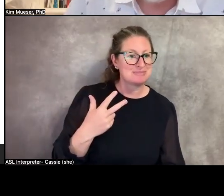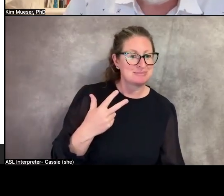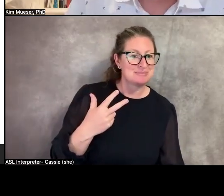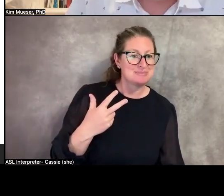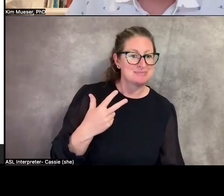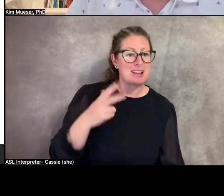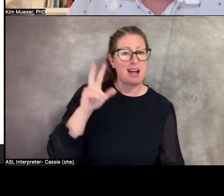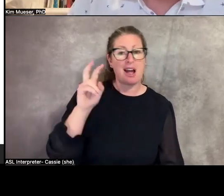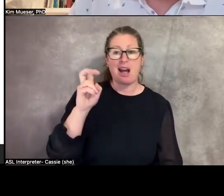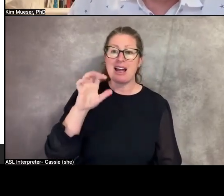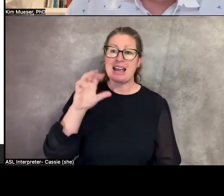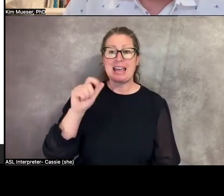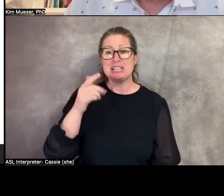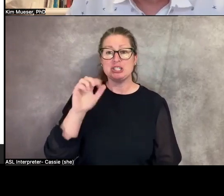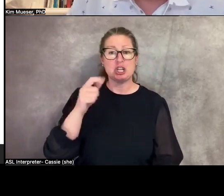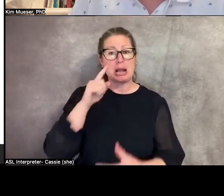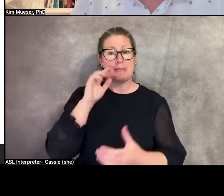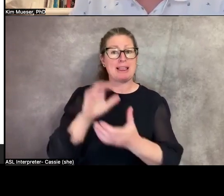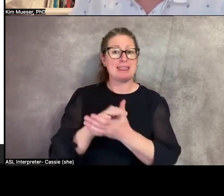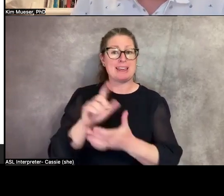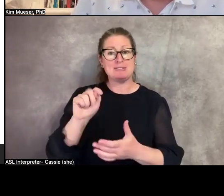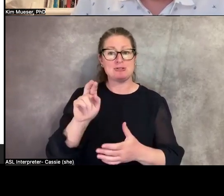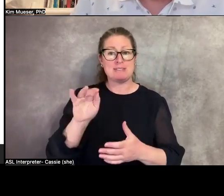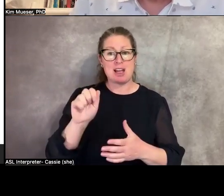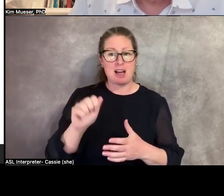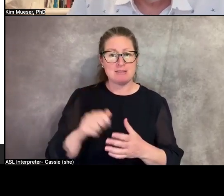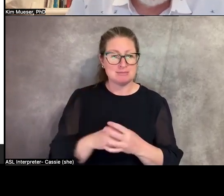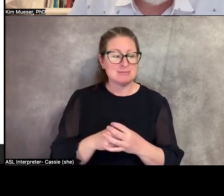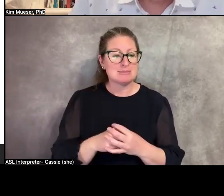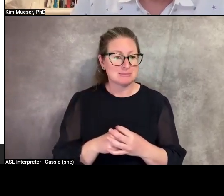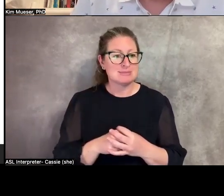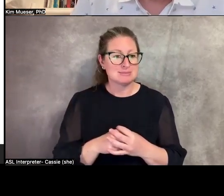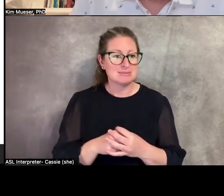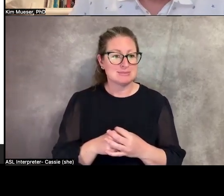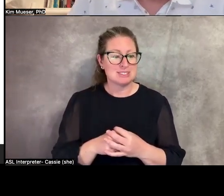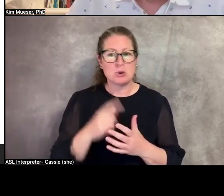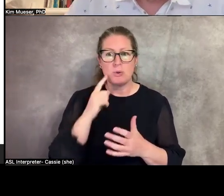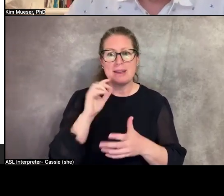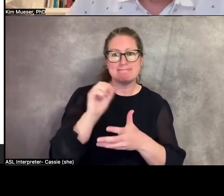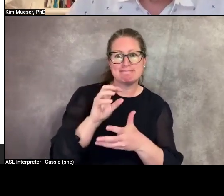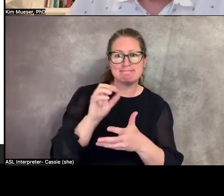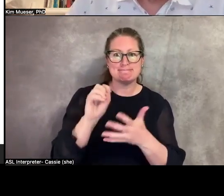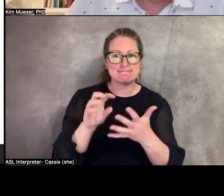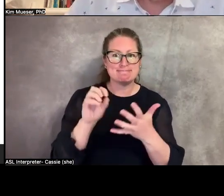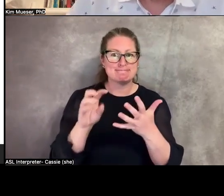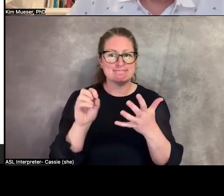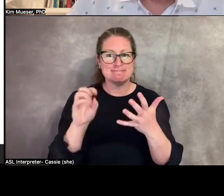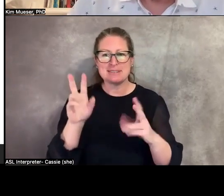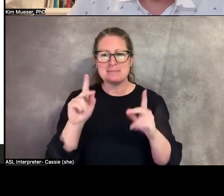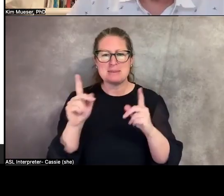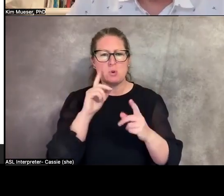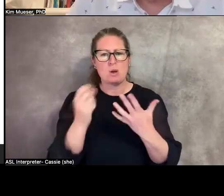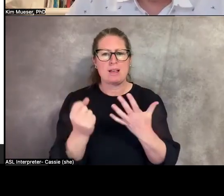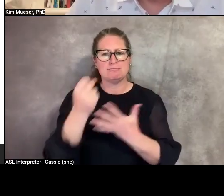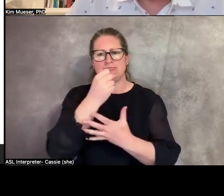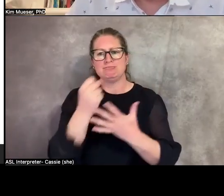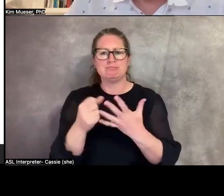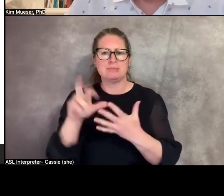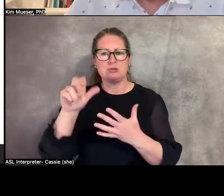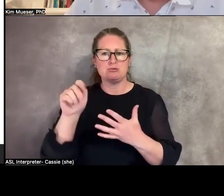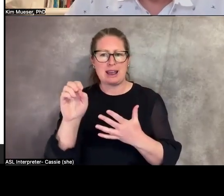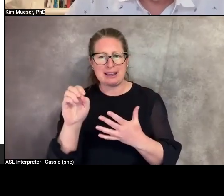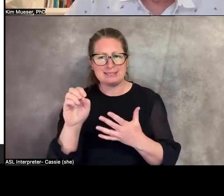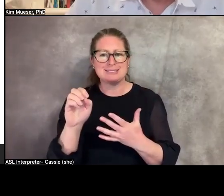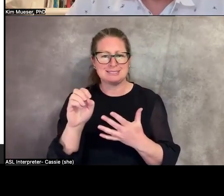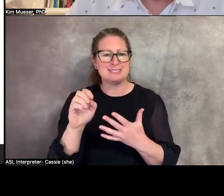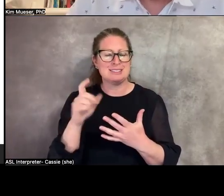aging beliefs trivia. And so what we do is we kind of go through these. We get people to rate them. Either we have it on